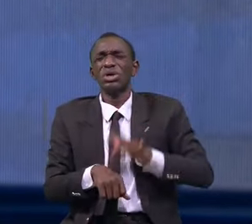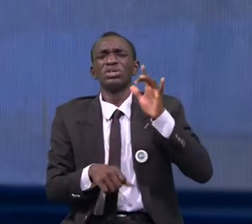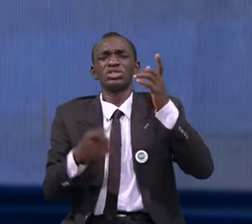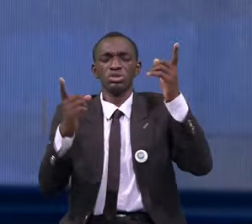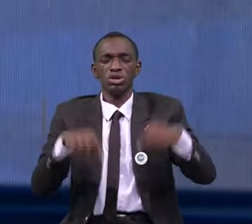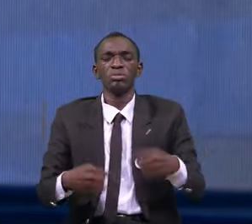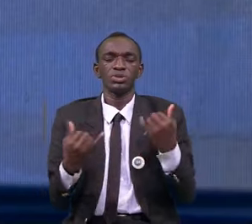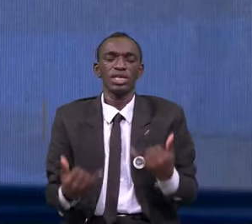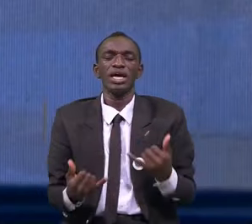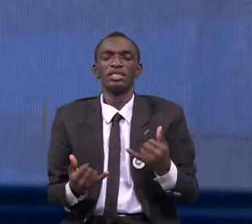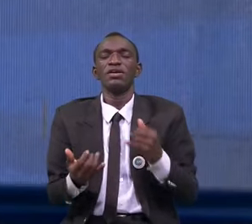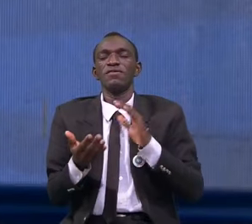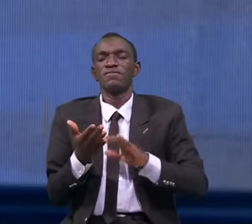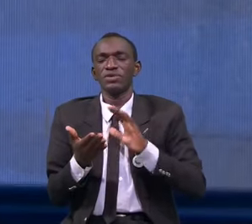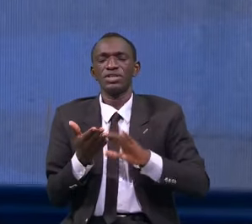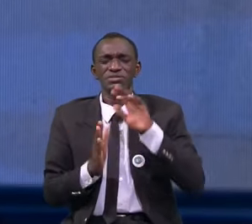Forgiveness that comes tonight.